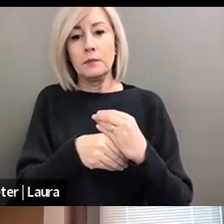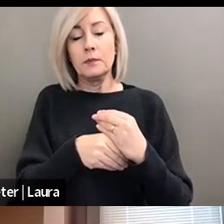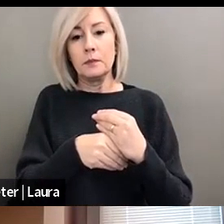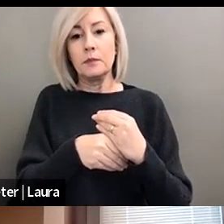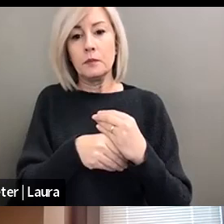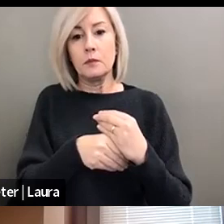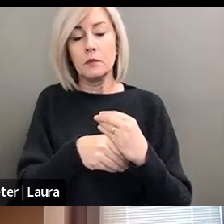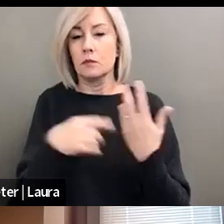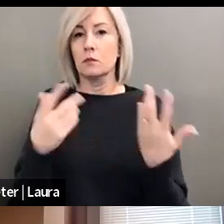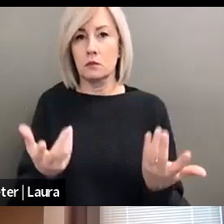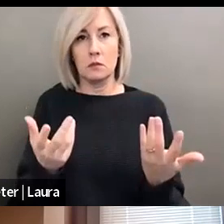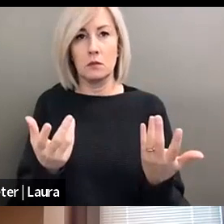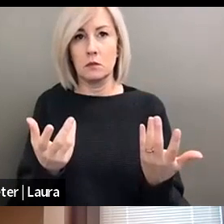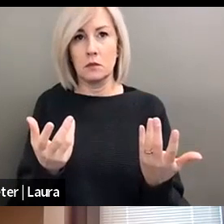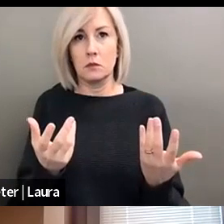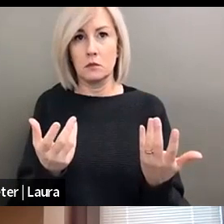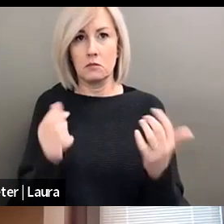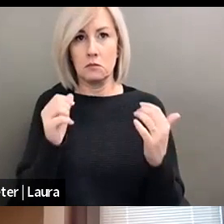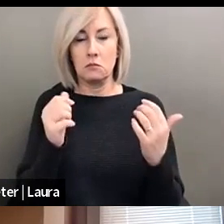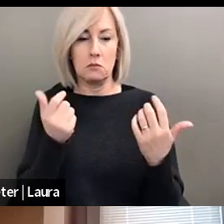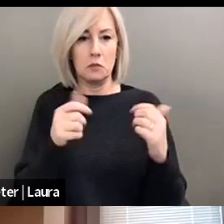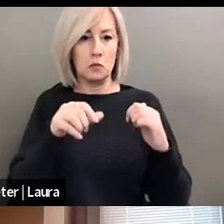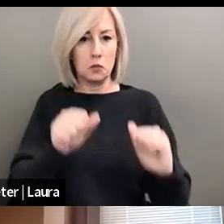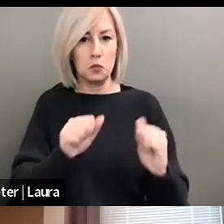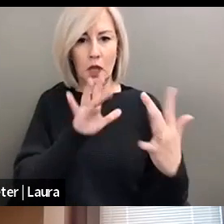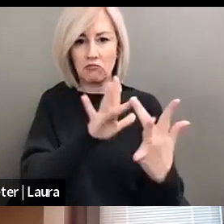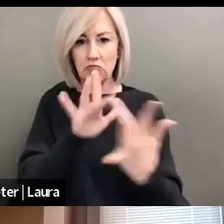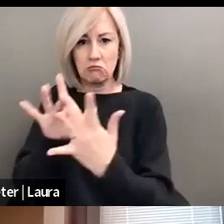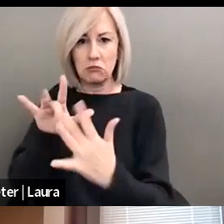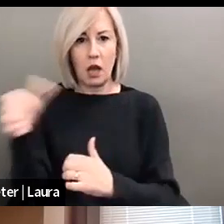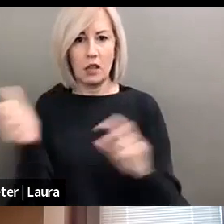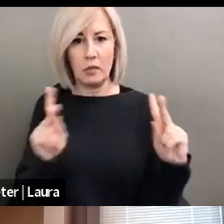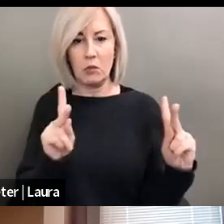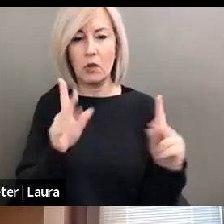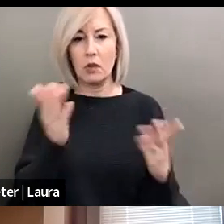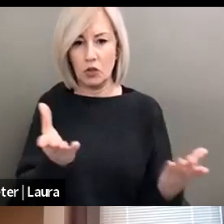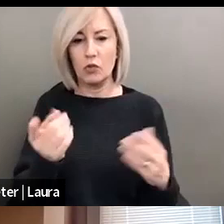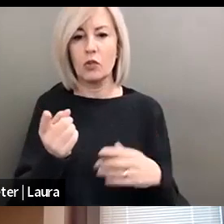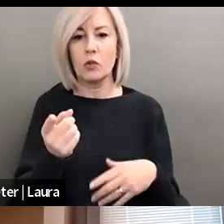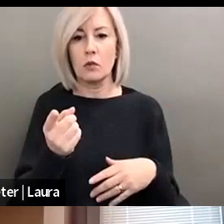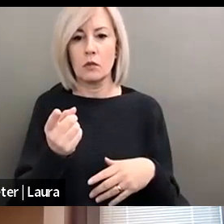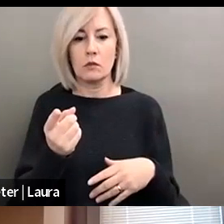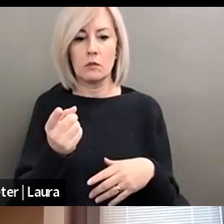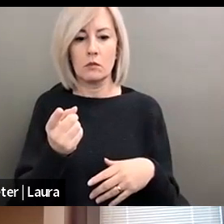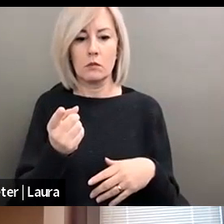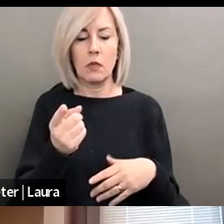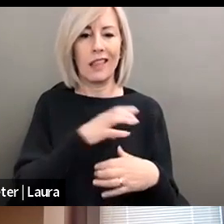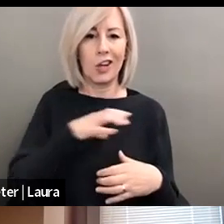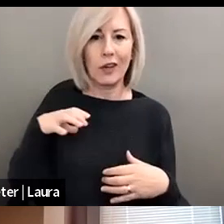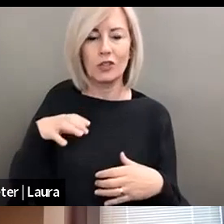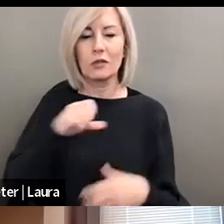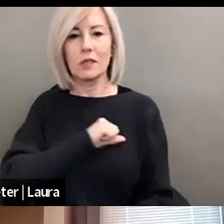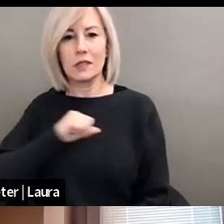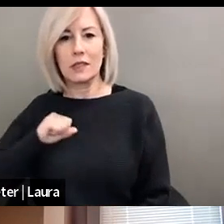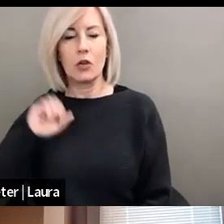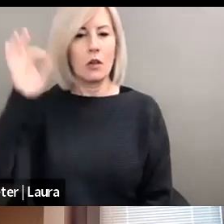not that you can't get to the other folks that are on the screen, the resources like at the congressional and Senate level at the